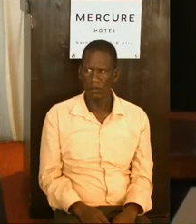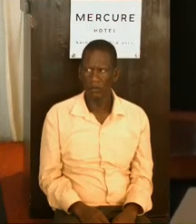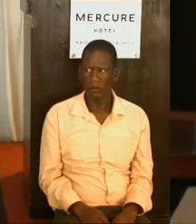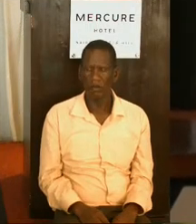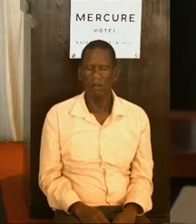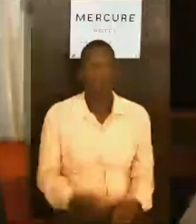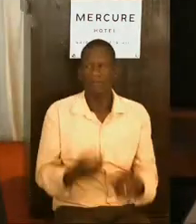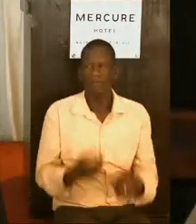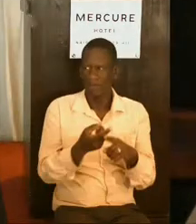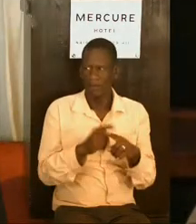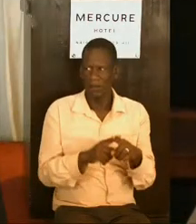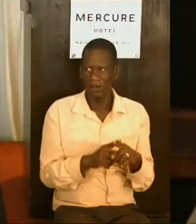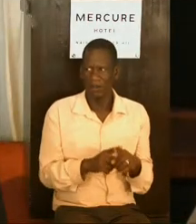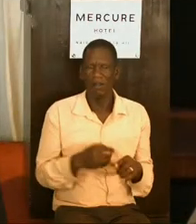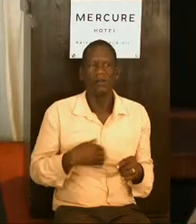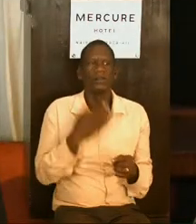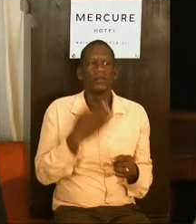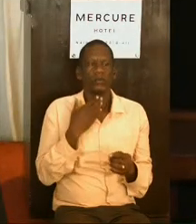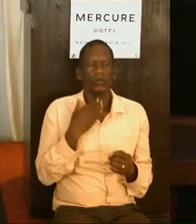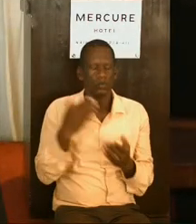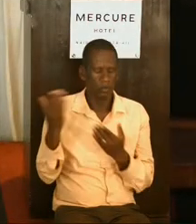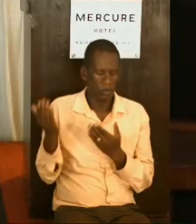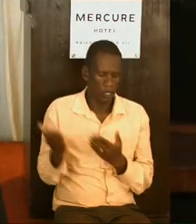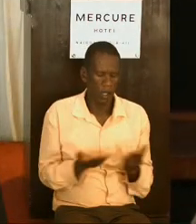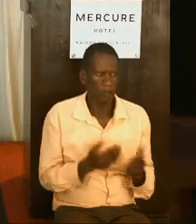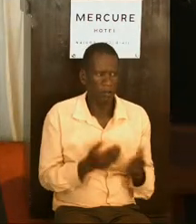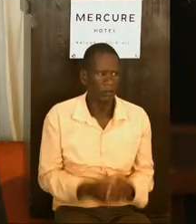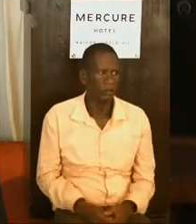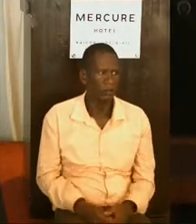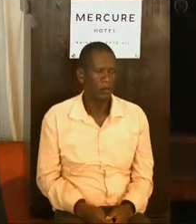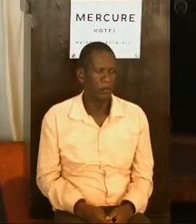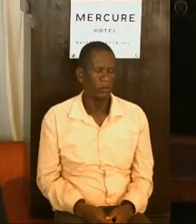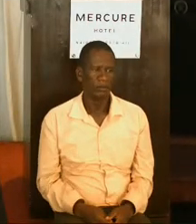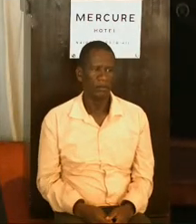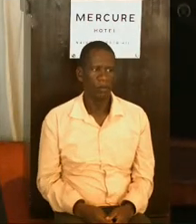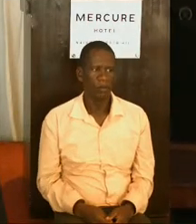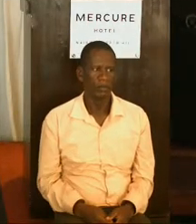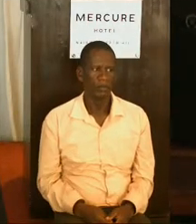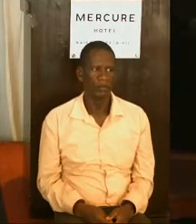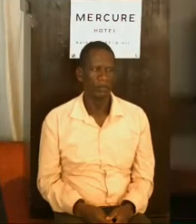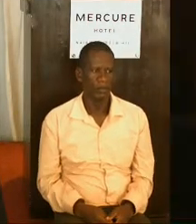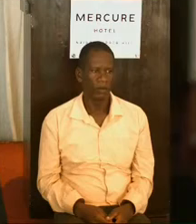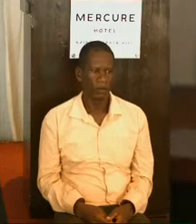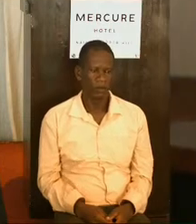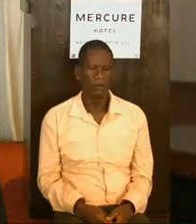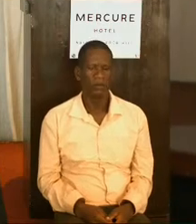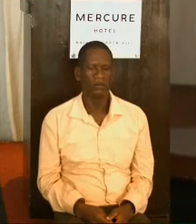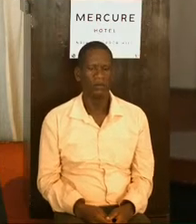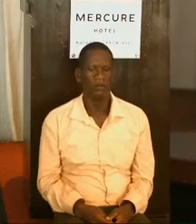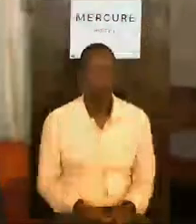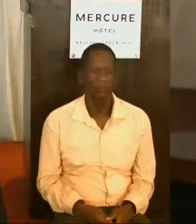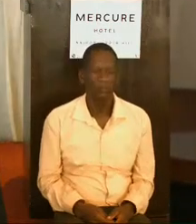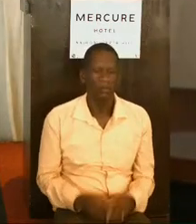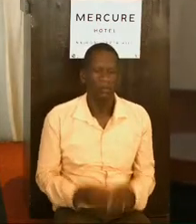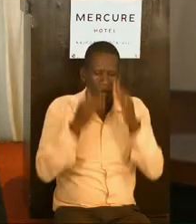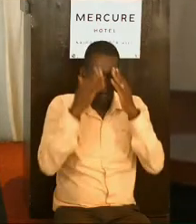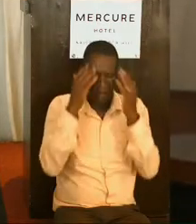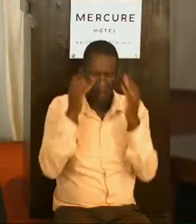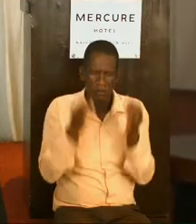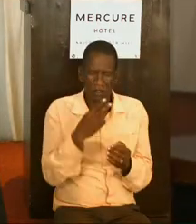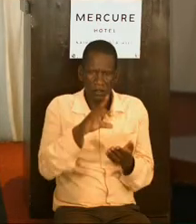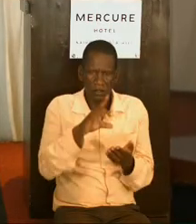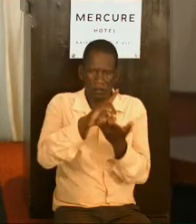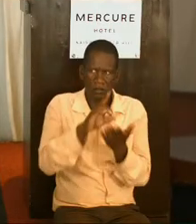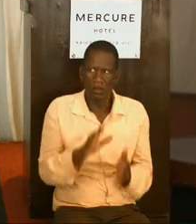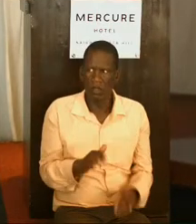I then would like to call upon um I'm not sure if I've seen